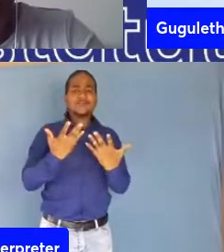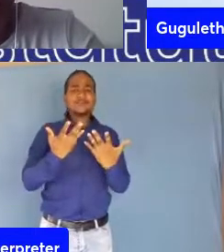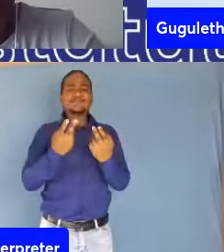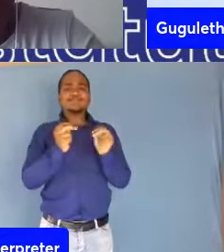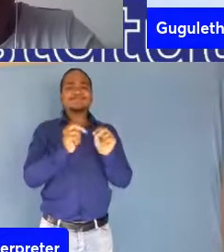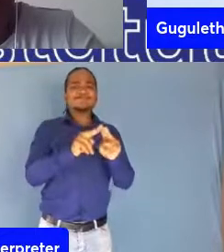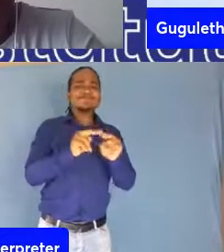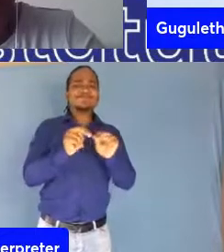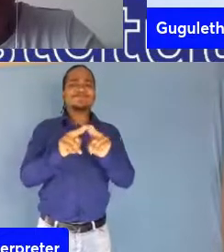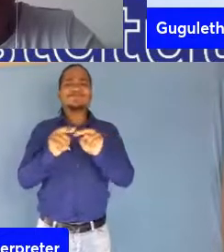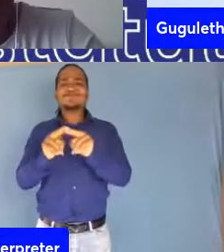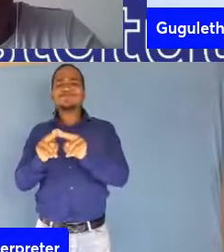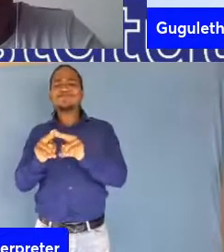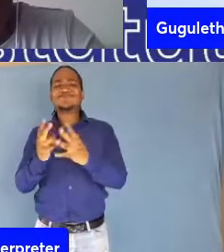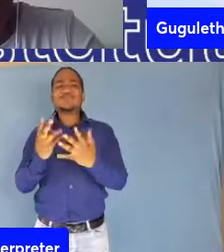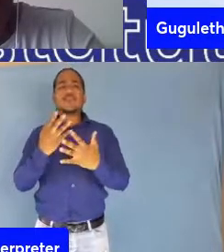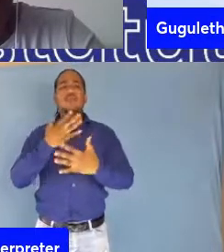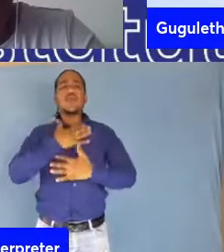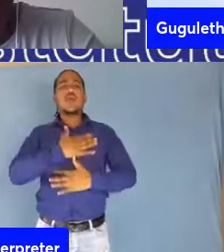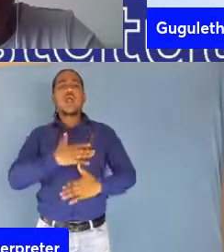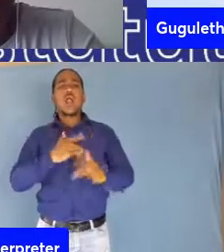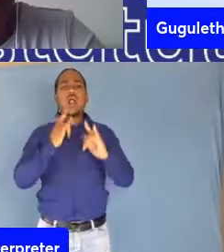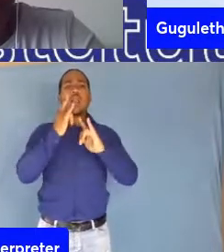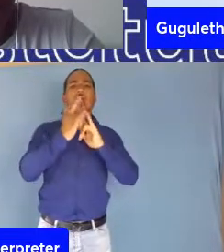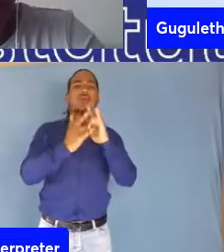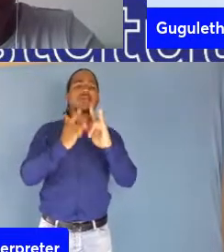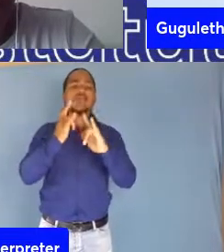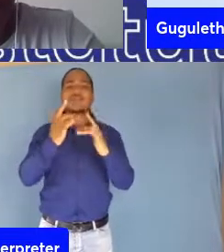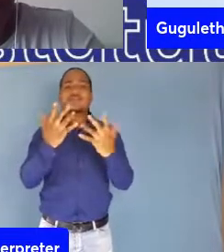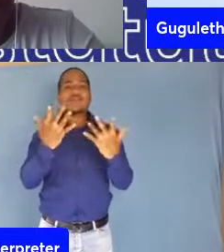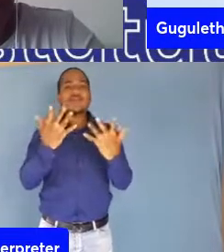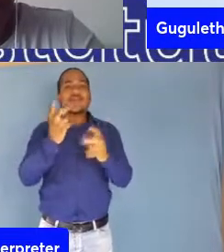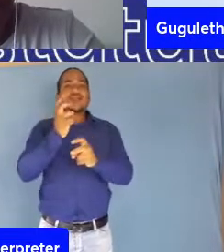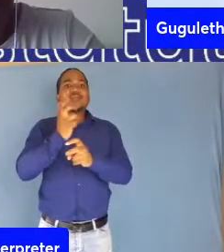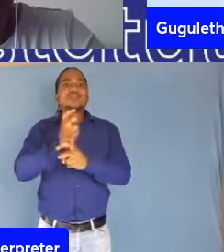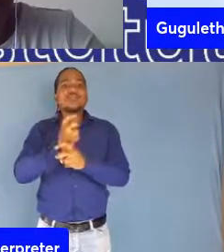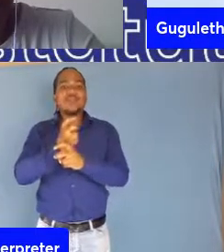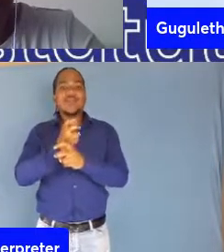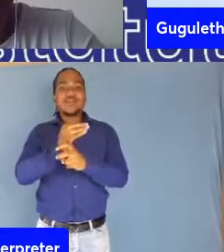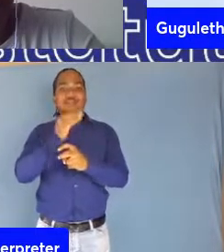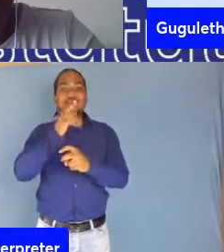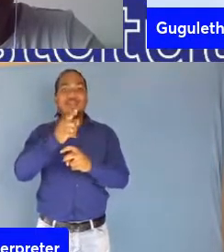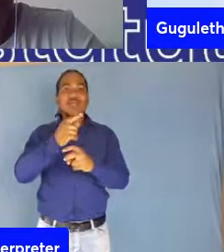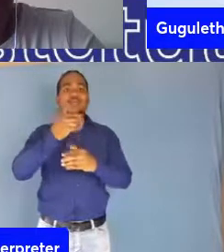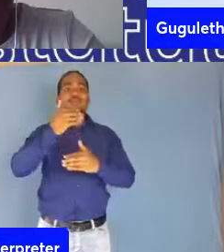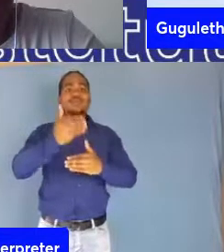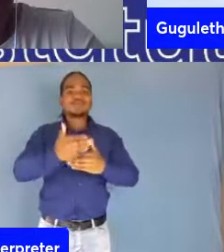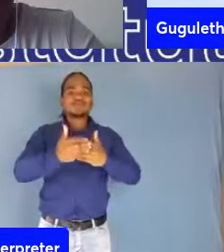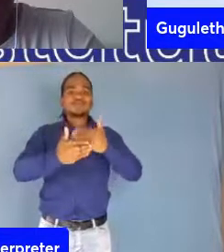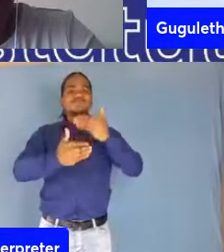receiving love and affirmation moving forward. So it's an ongoing, sort of